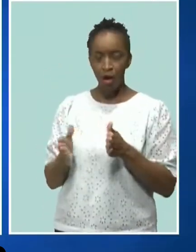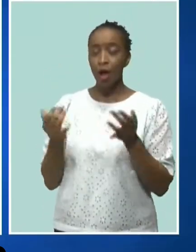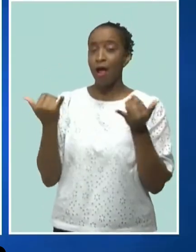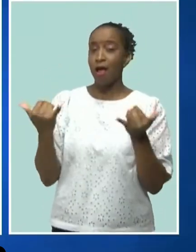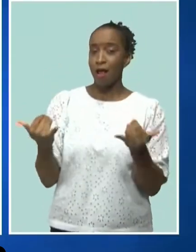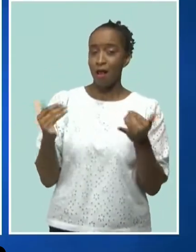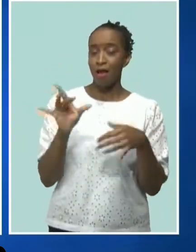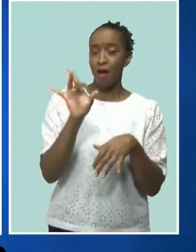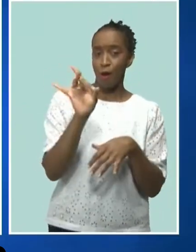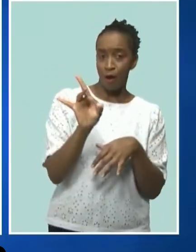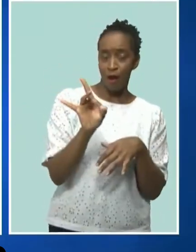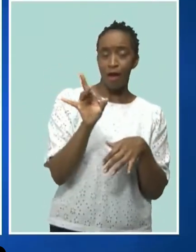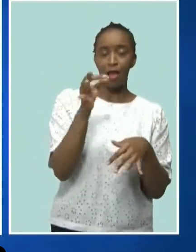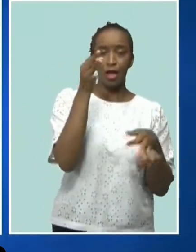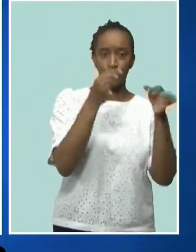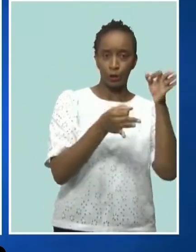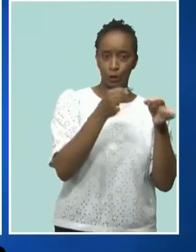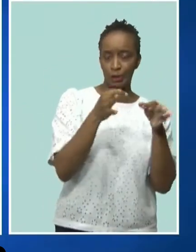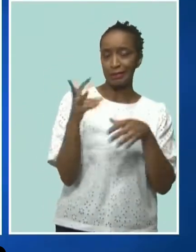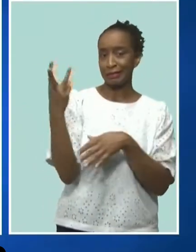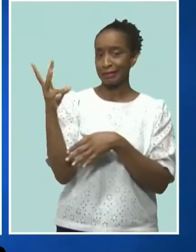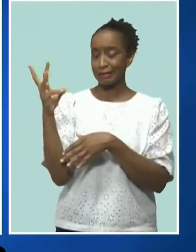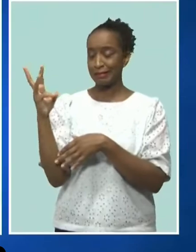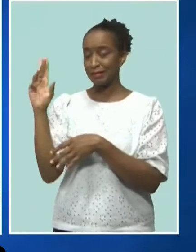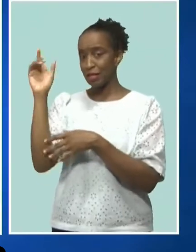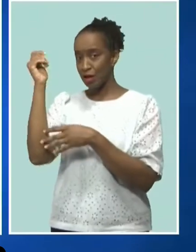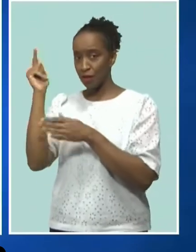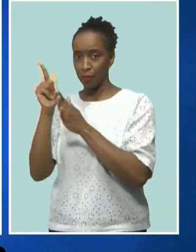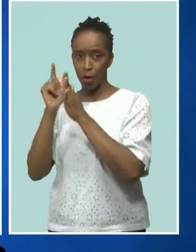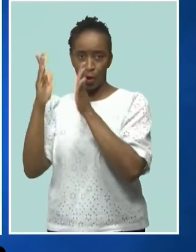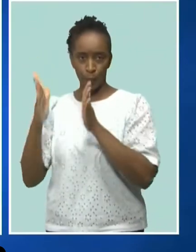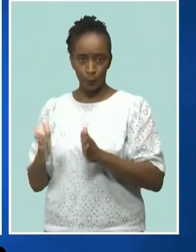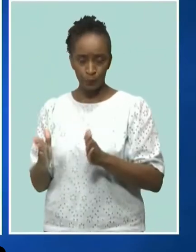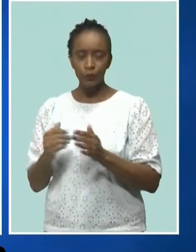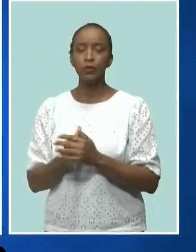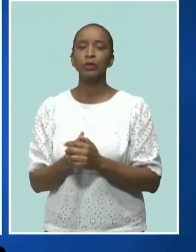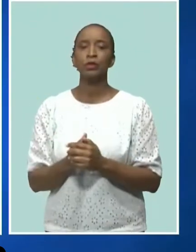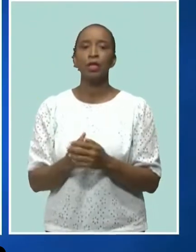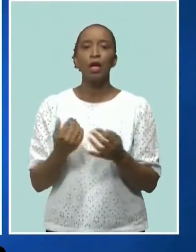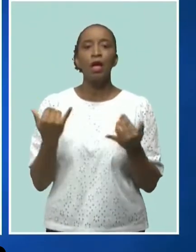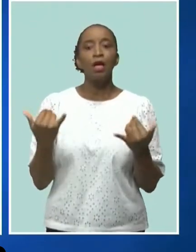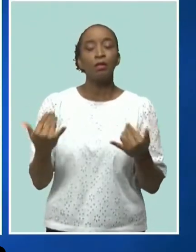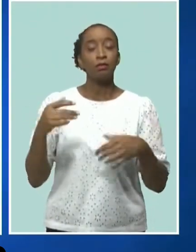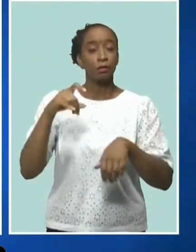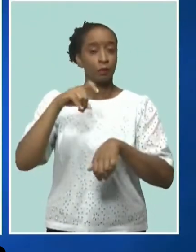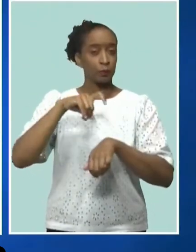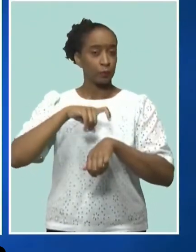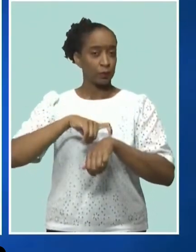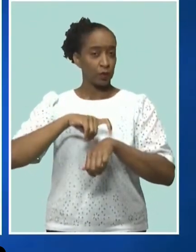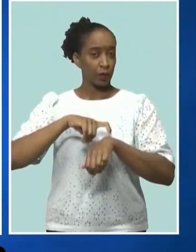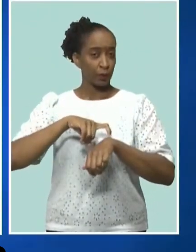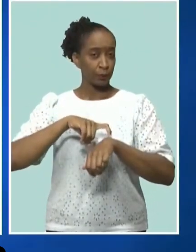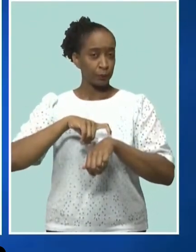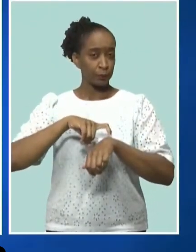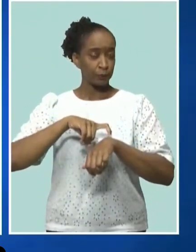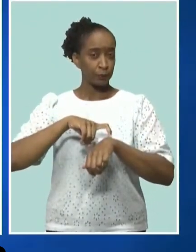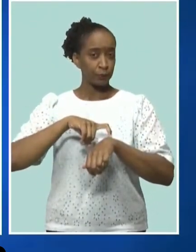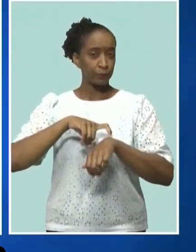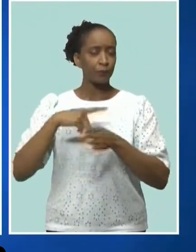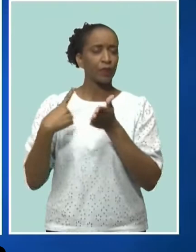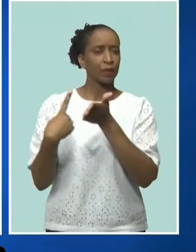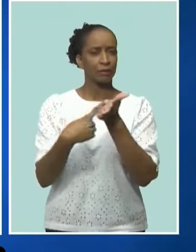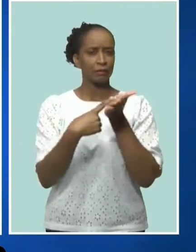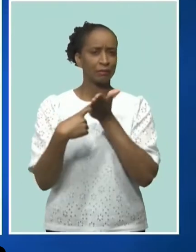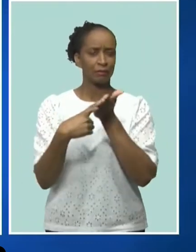judges and 16 prosecutors. Adding the time has come to resume discussions about lawyers doing prosecutions in the magistrate's